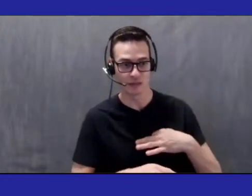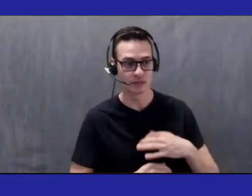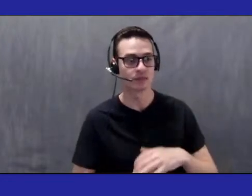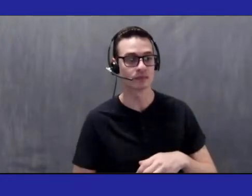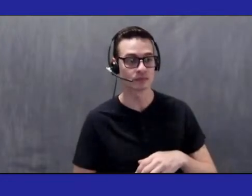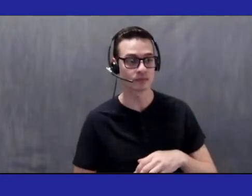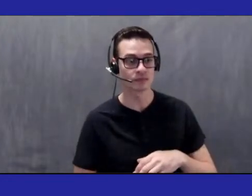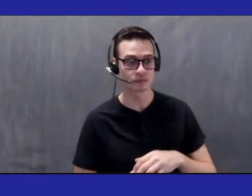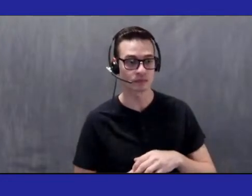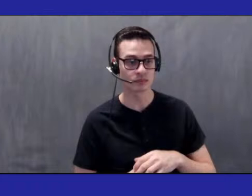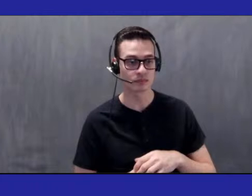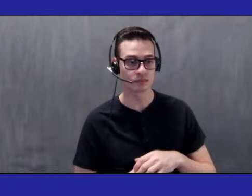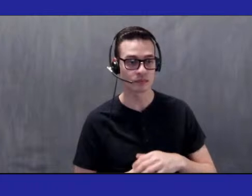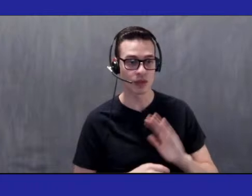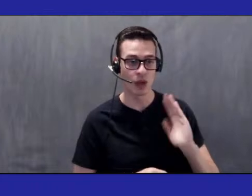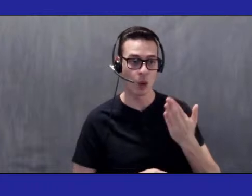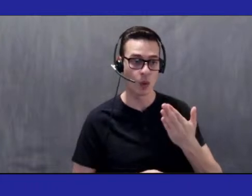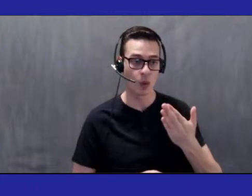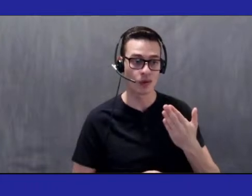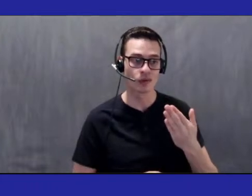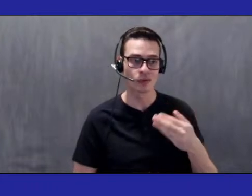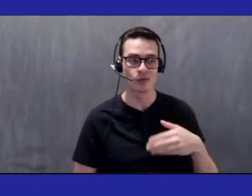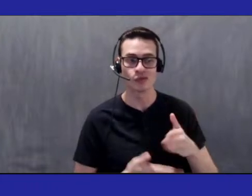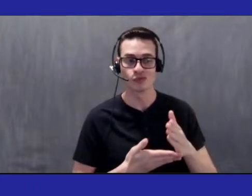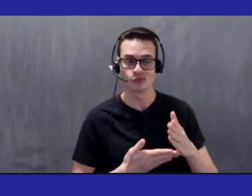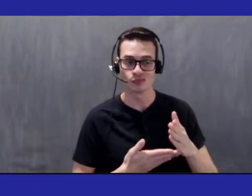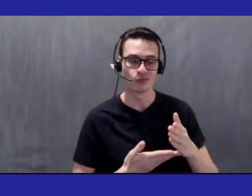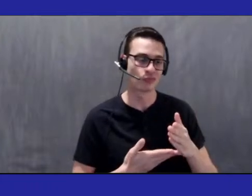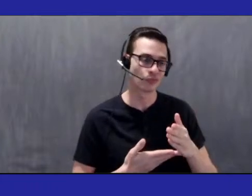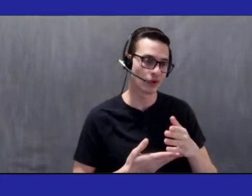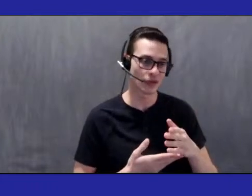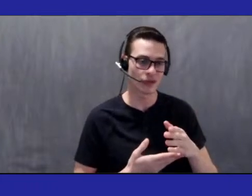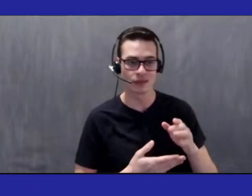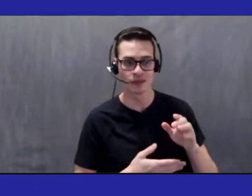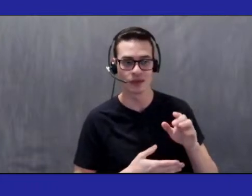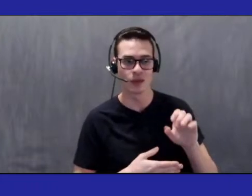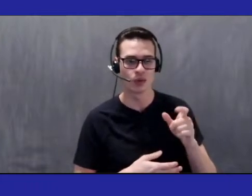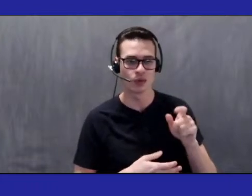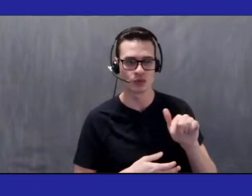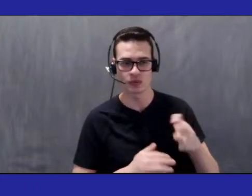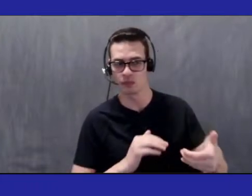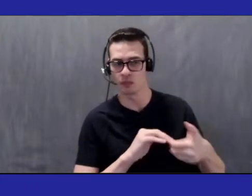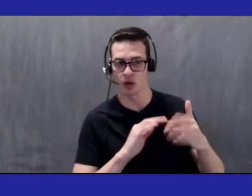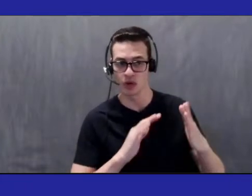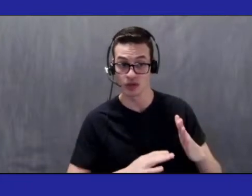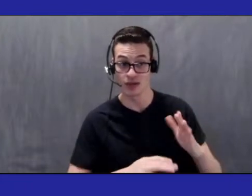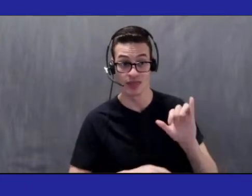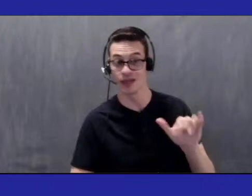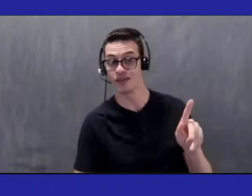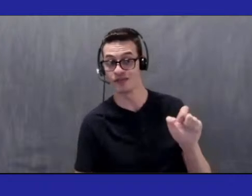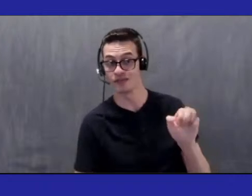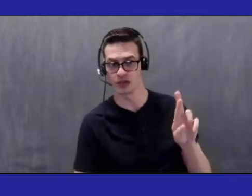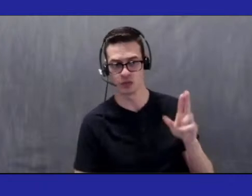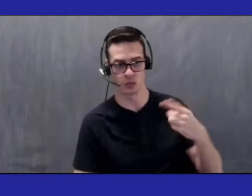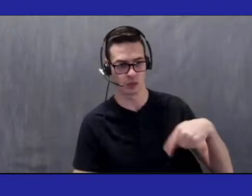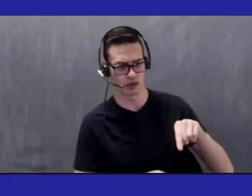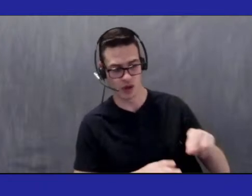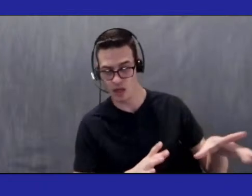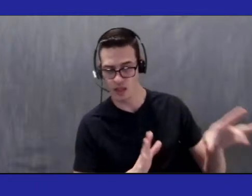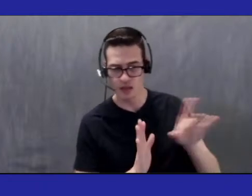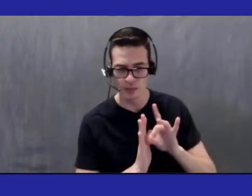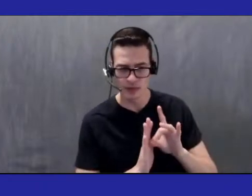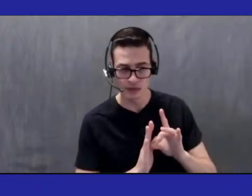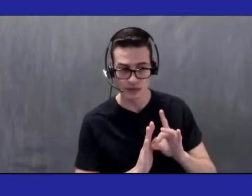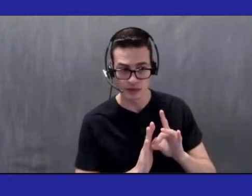and our right sourcing partner is the vendor that manages that for us. And we've worked with them and selected them in part because of